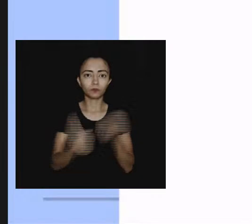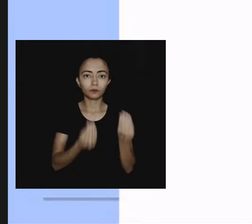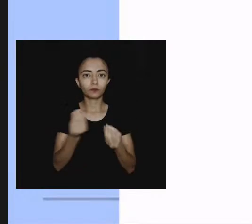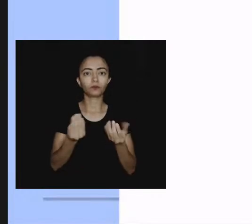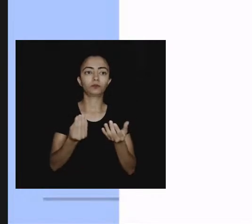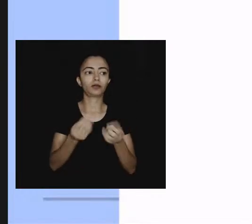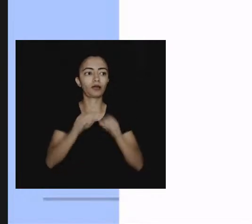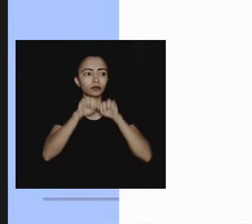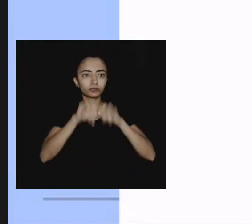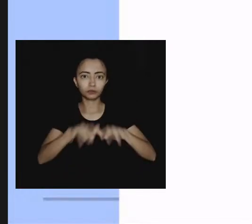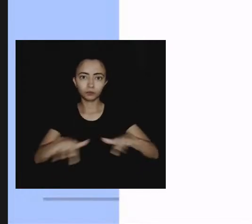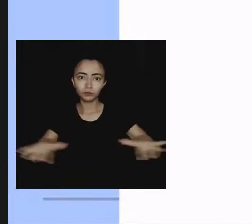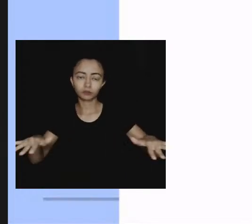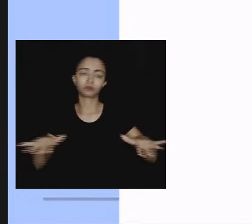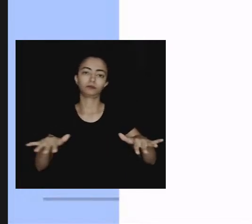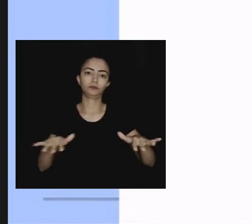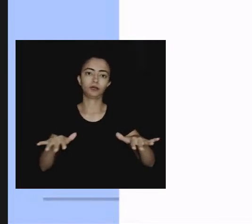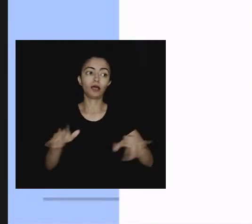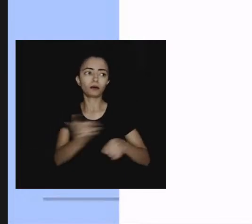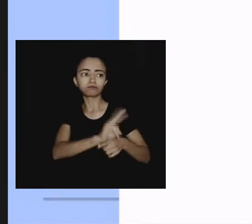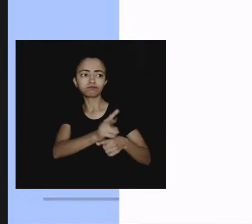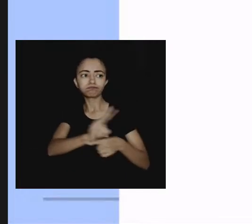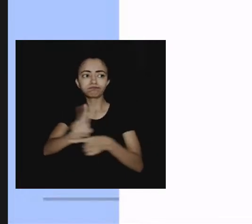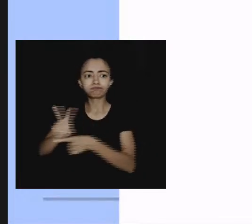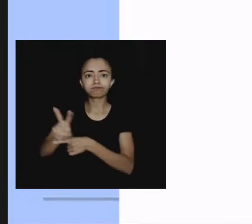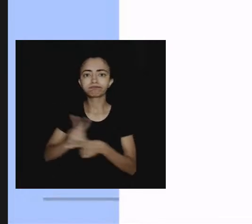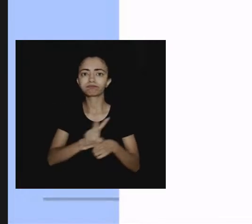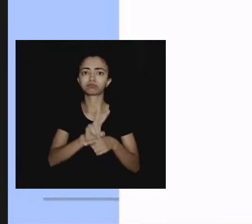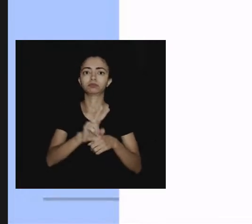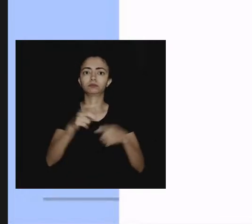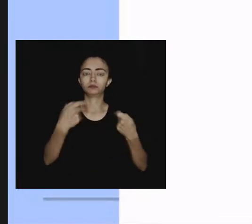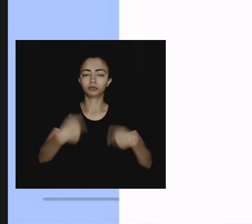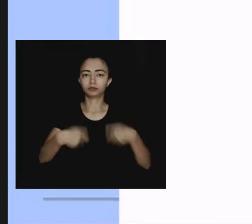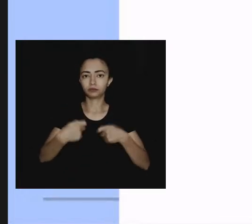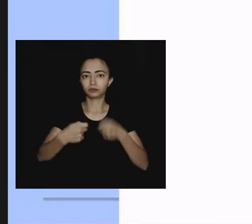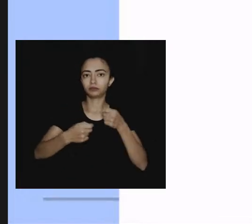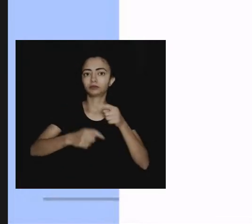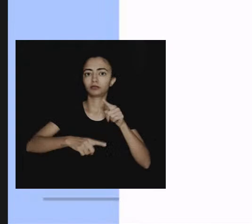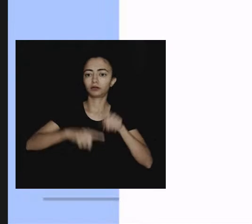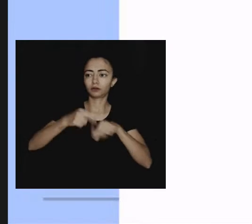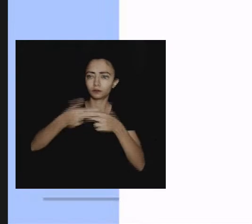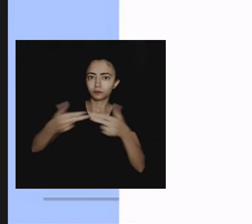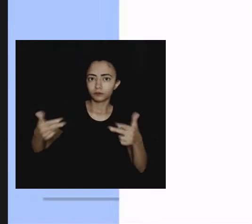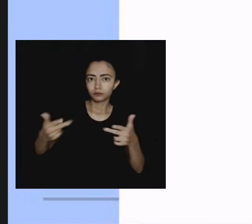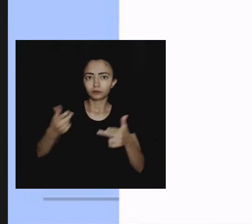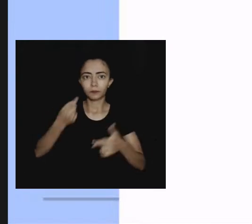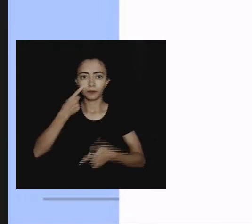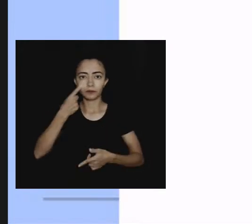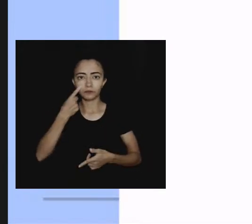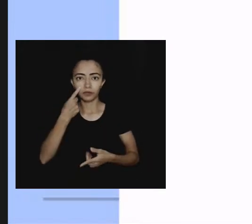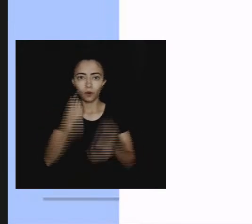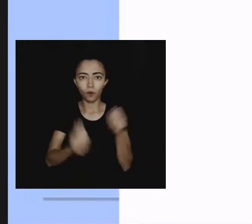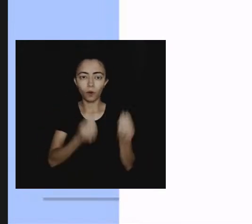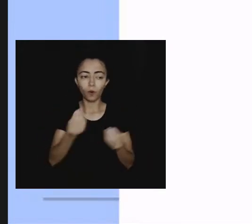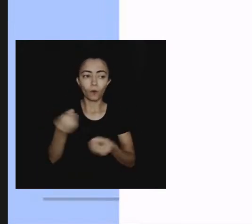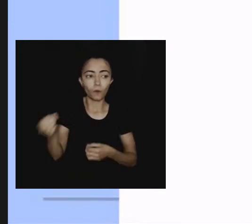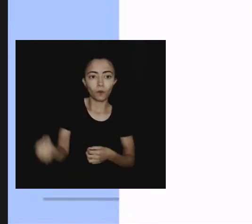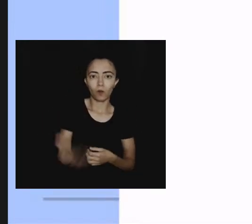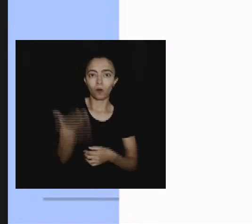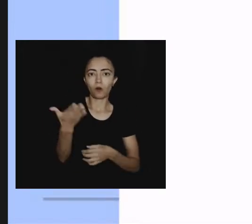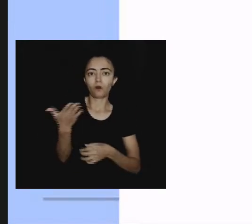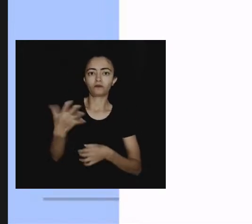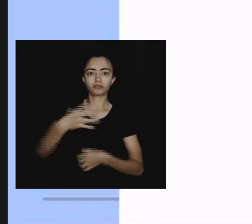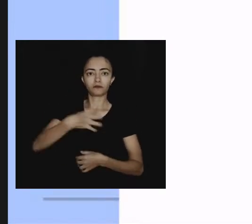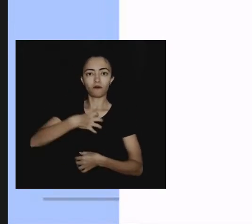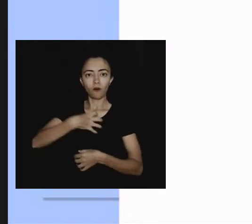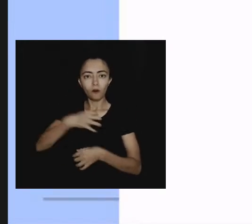relations and how they are distributed. The monitoring should also be done through tools of